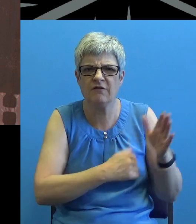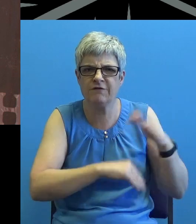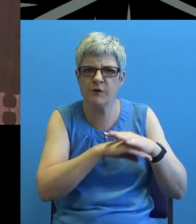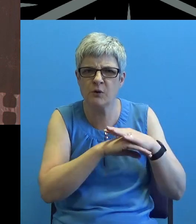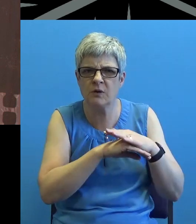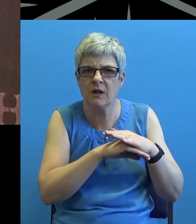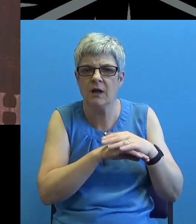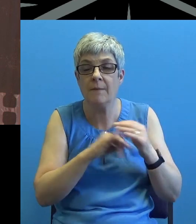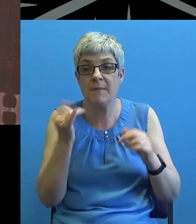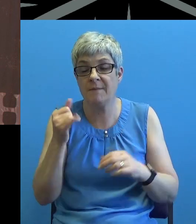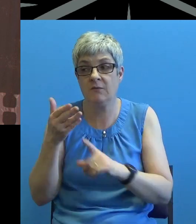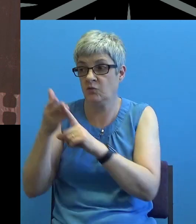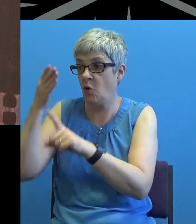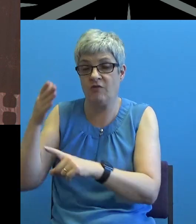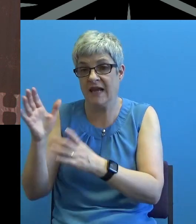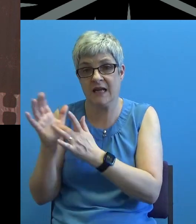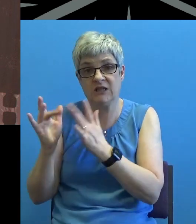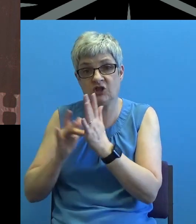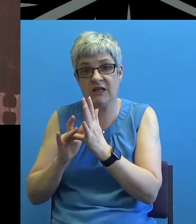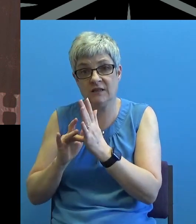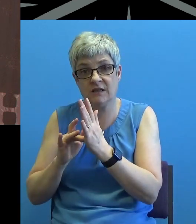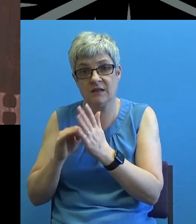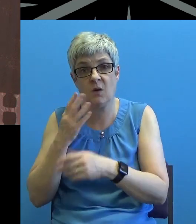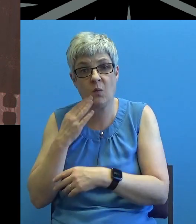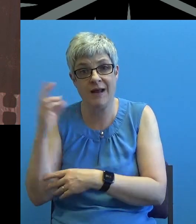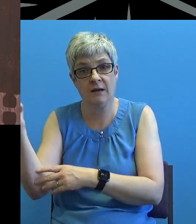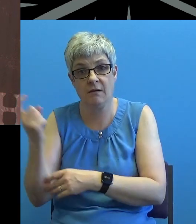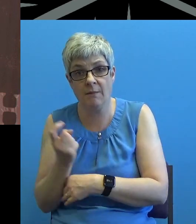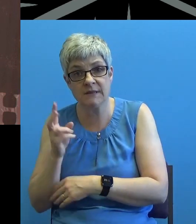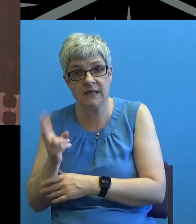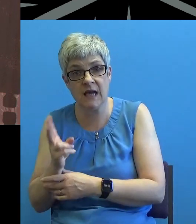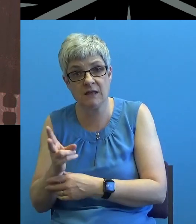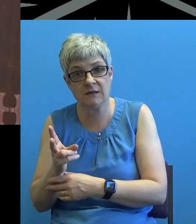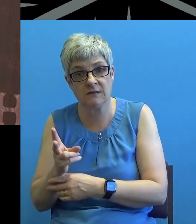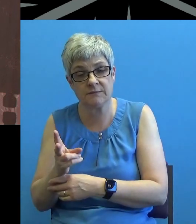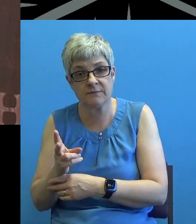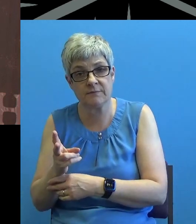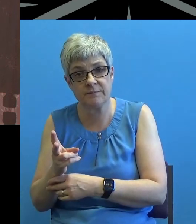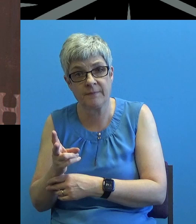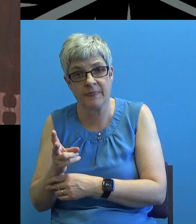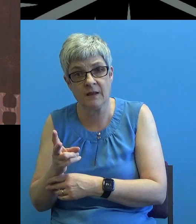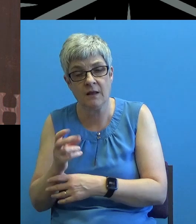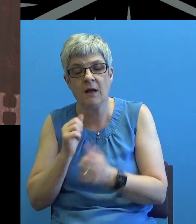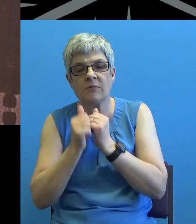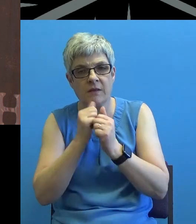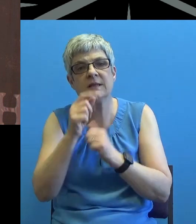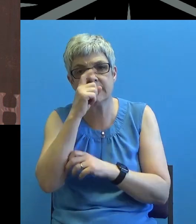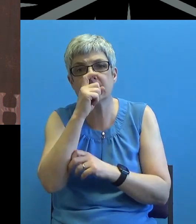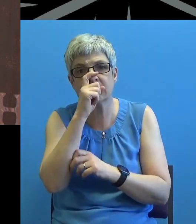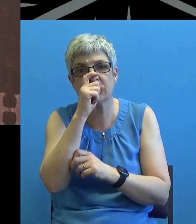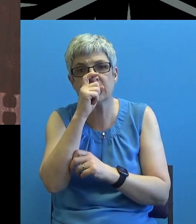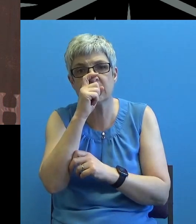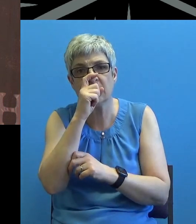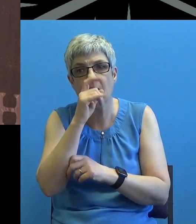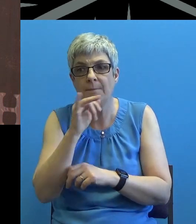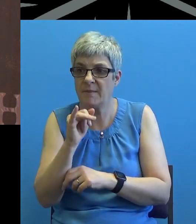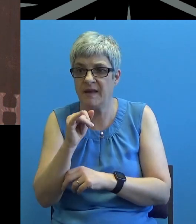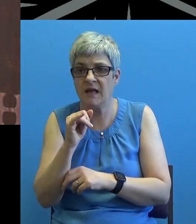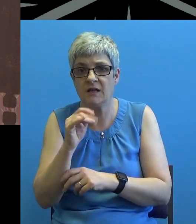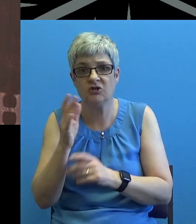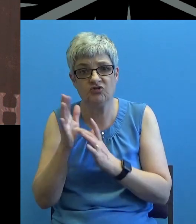we might not recognize him at his next coming. And brothers and sisters, he may weep over